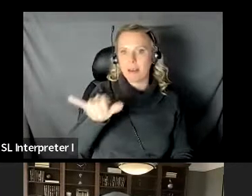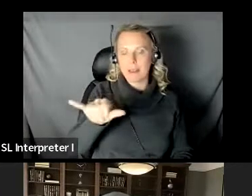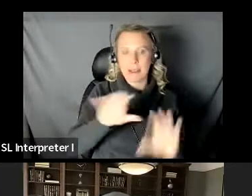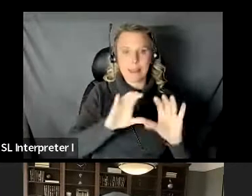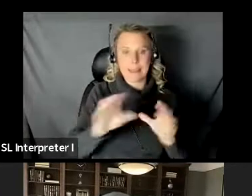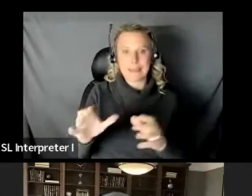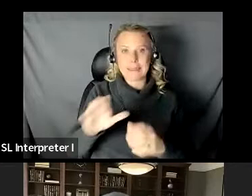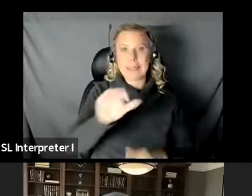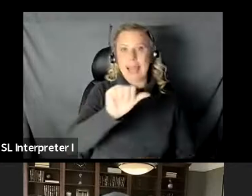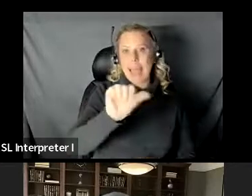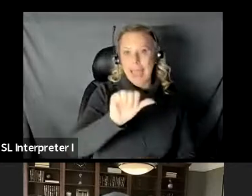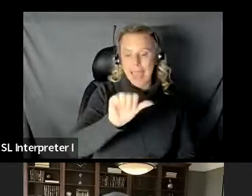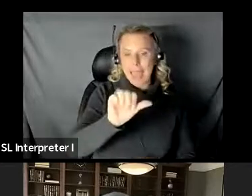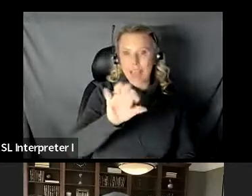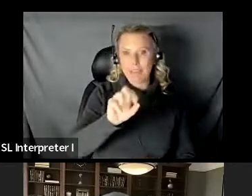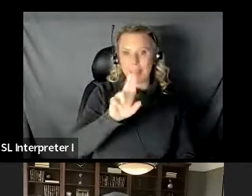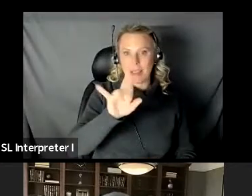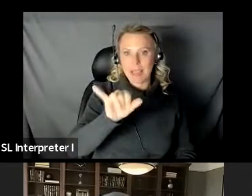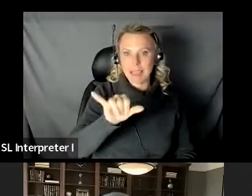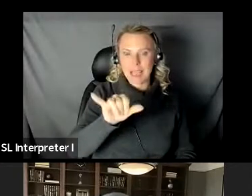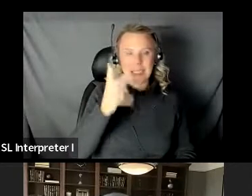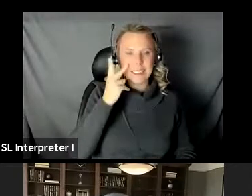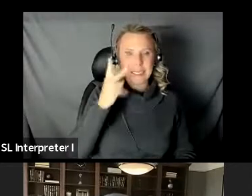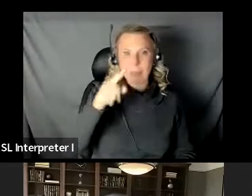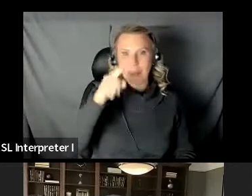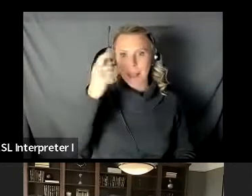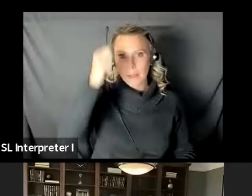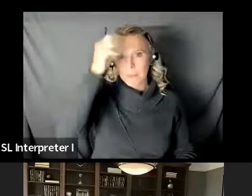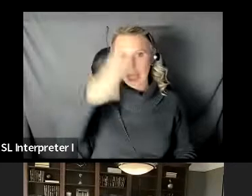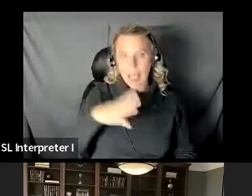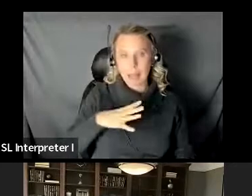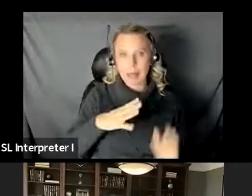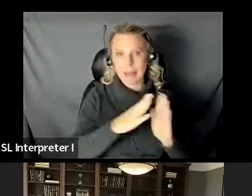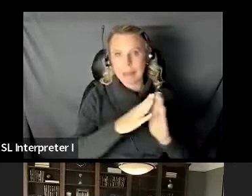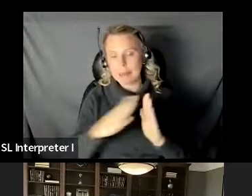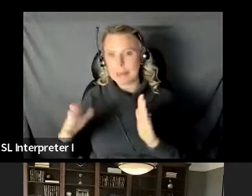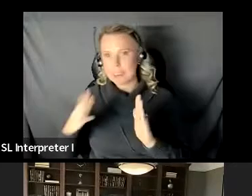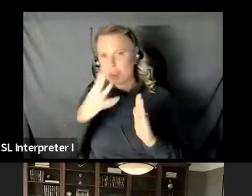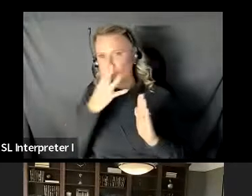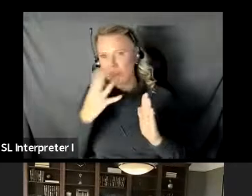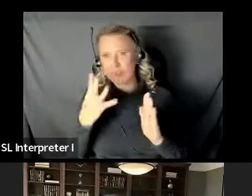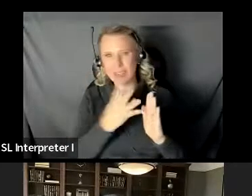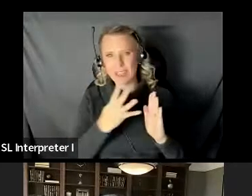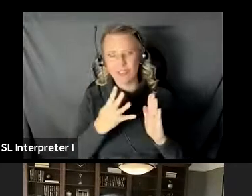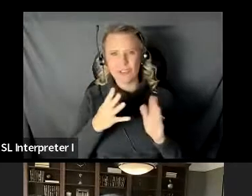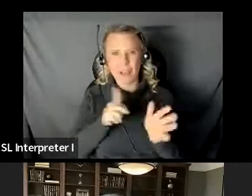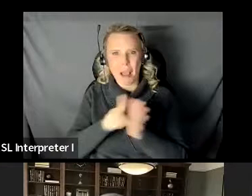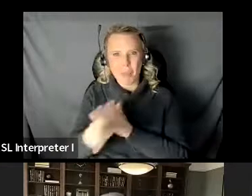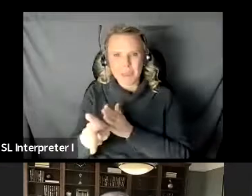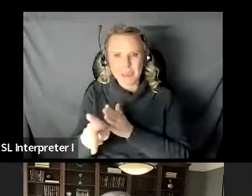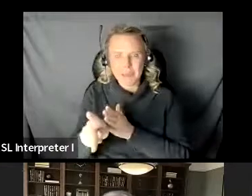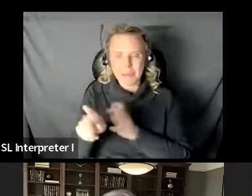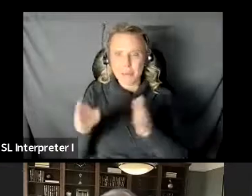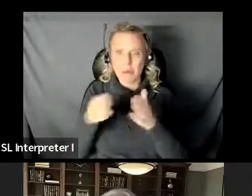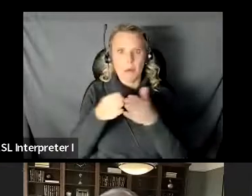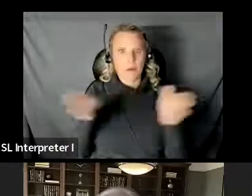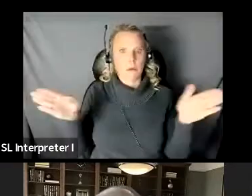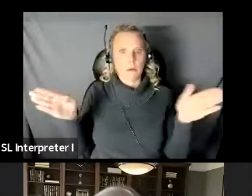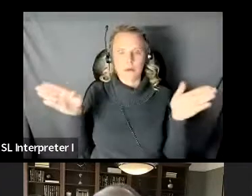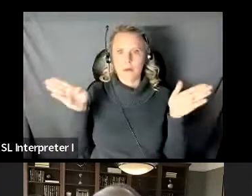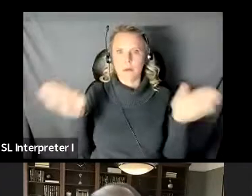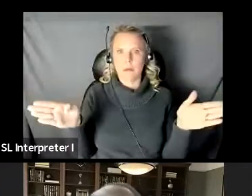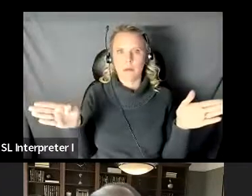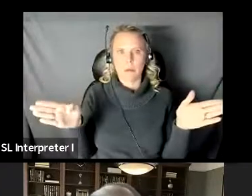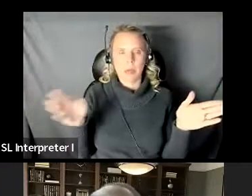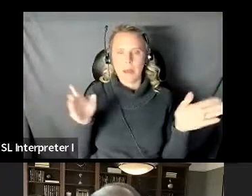class 8 felonies and see things like blackmail all the way to negligent homicide, that is quite a wide range, because again,